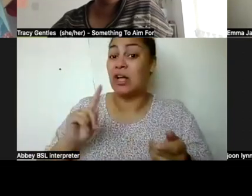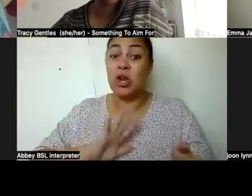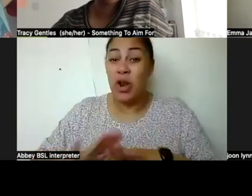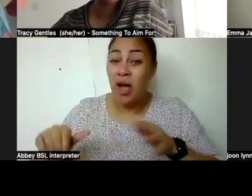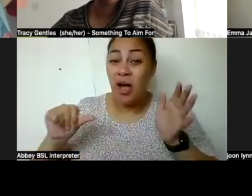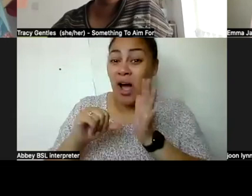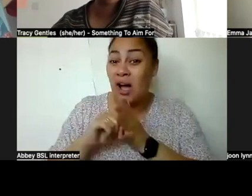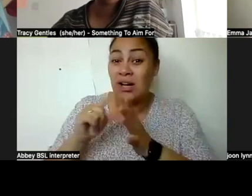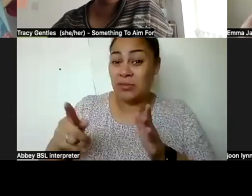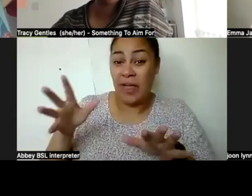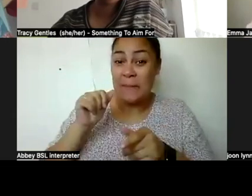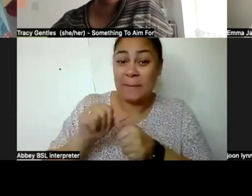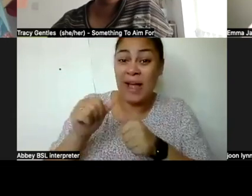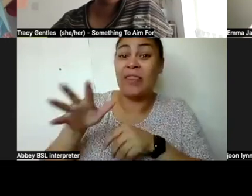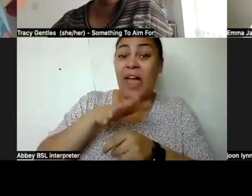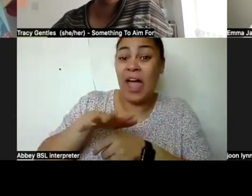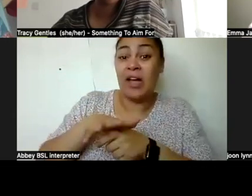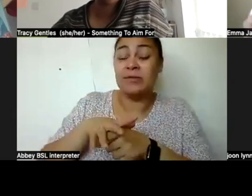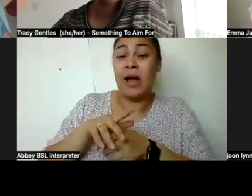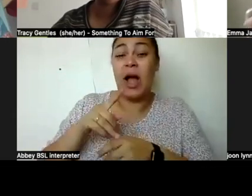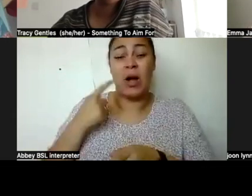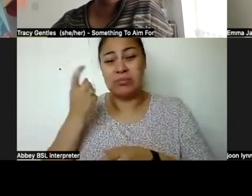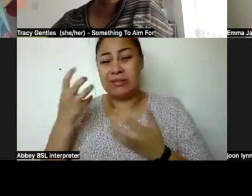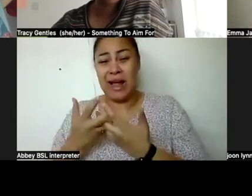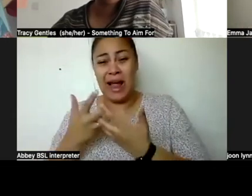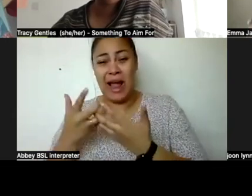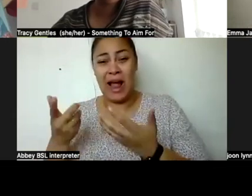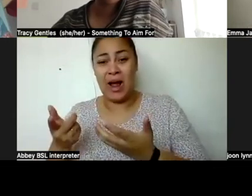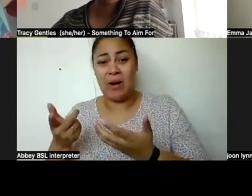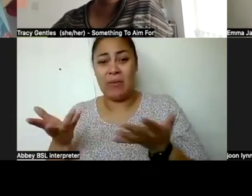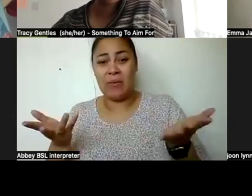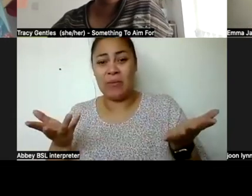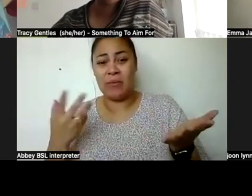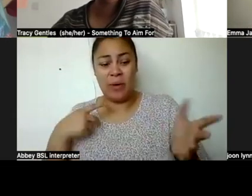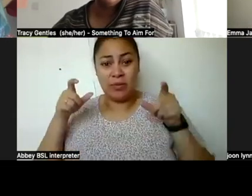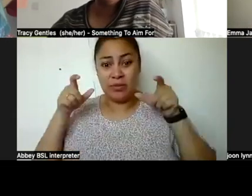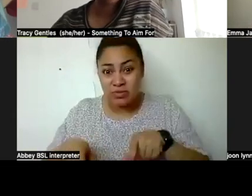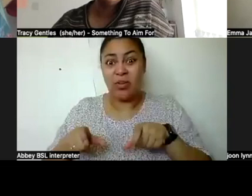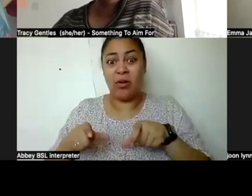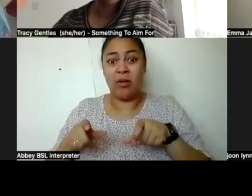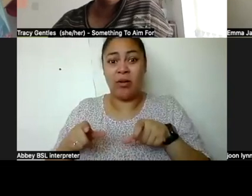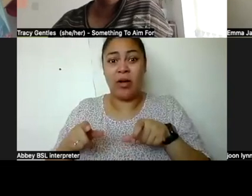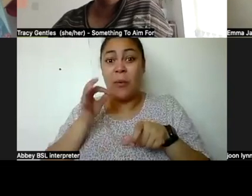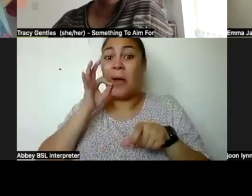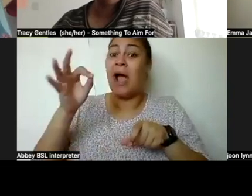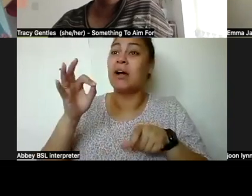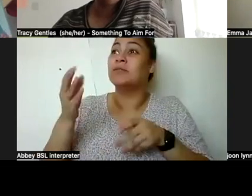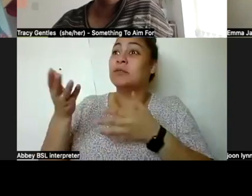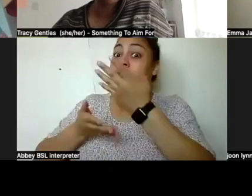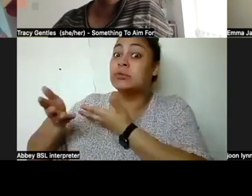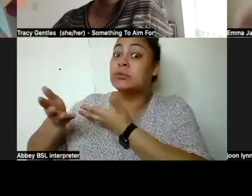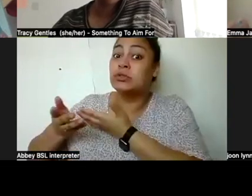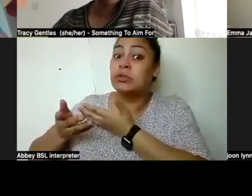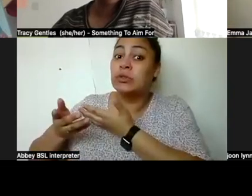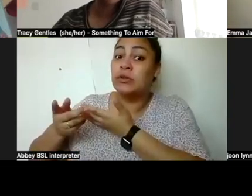this area, but I wonder how that can be the case when we're still stuck in a place of just asking for discussion,